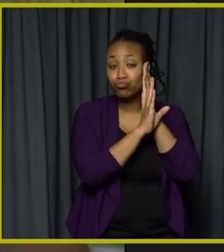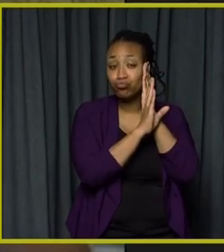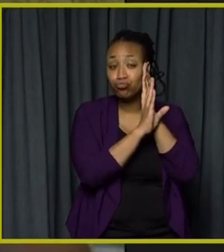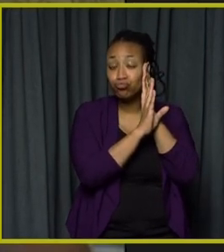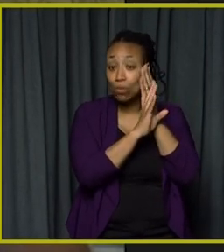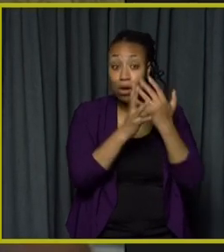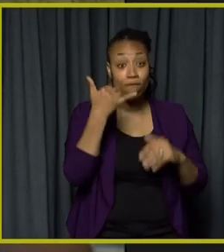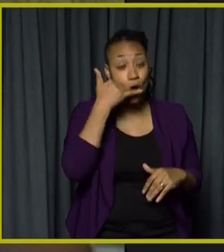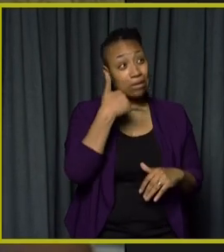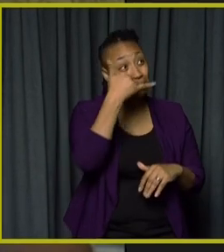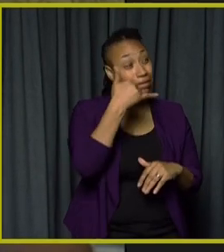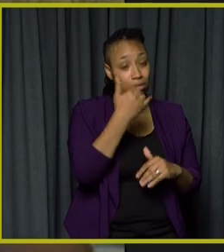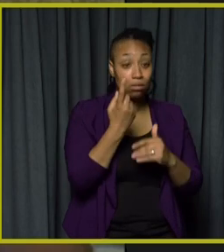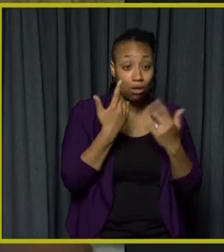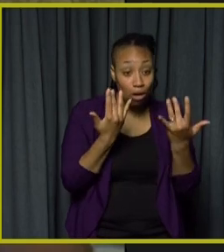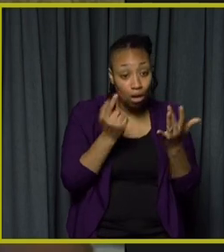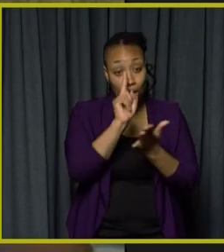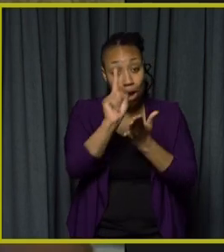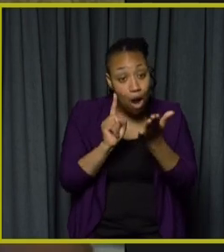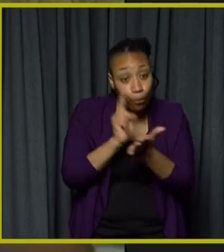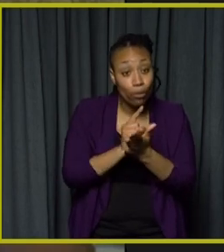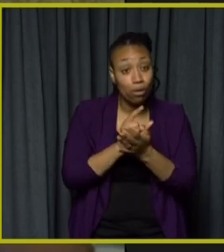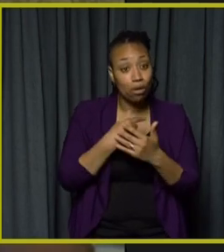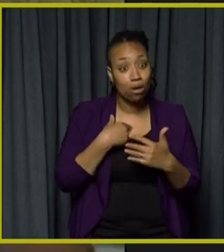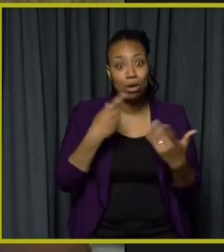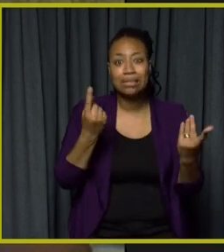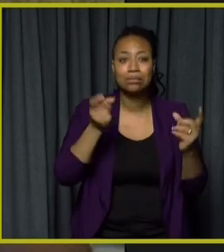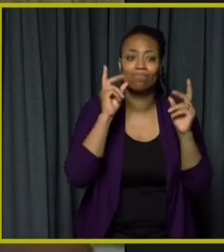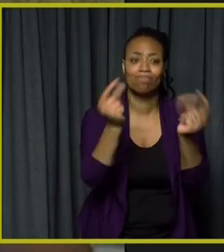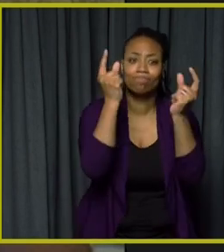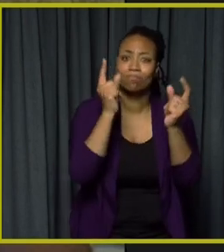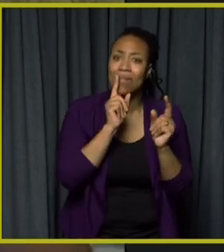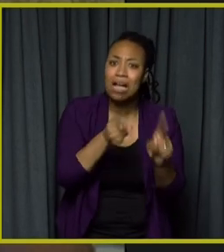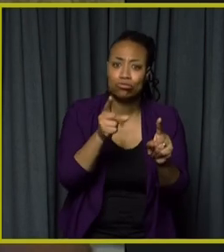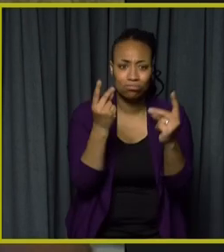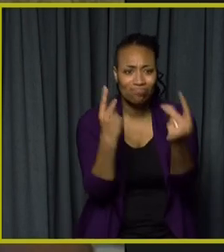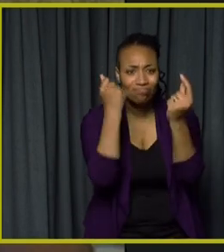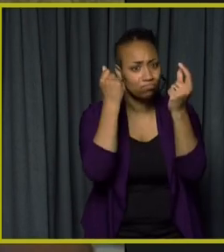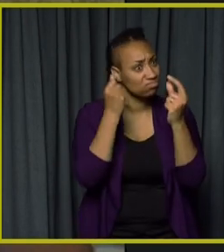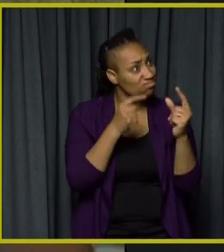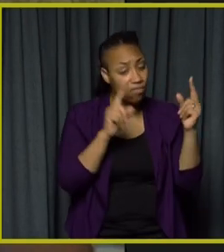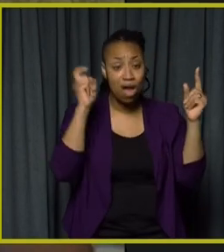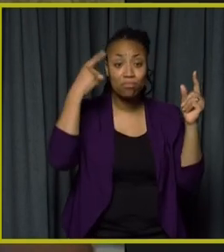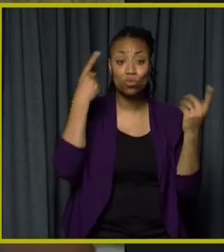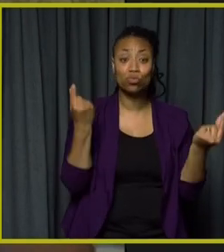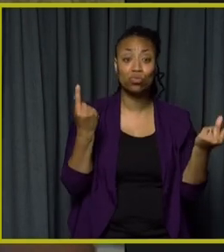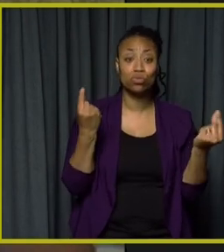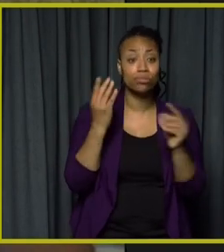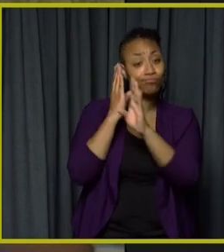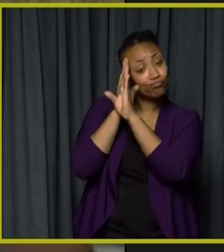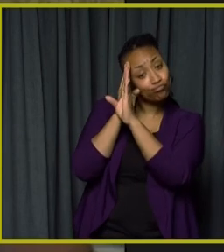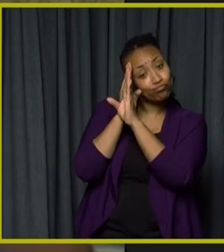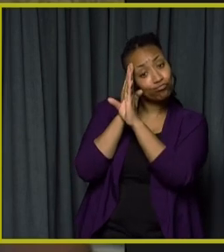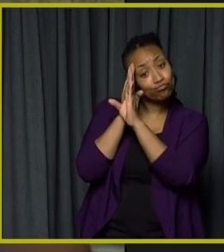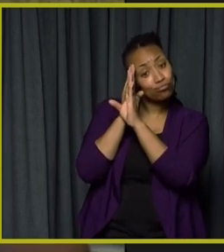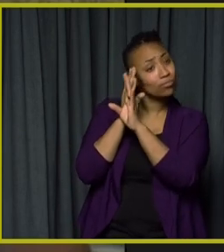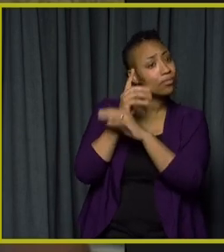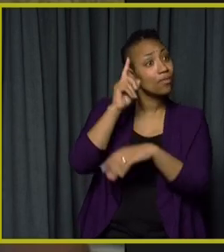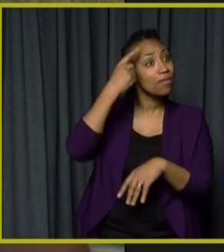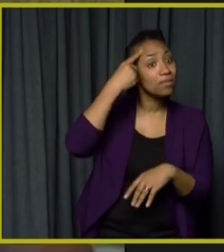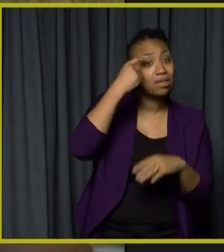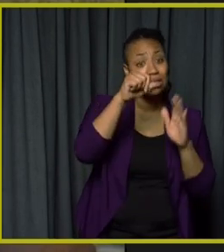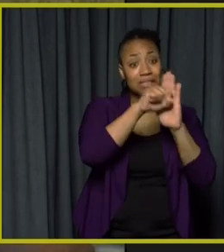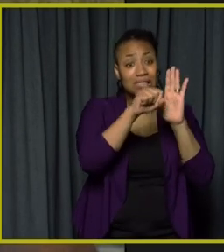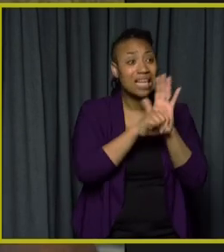crashing. It was bad. Something needed to be done. And the governor and the representatives from the state are